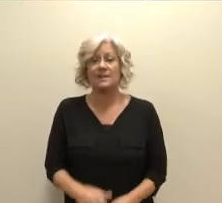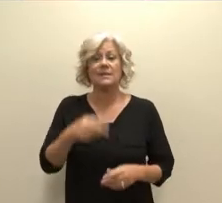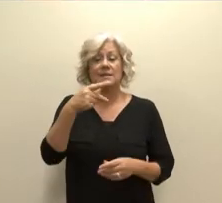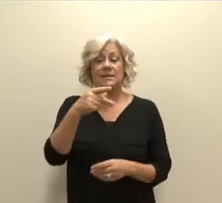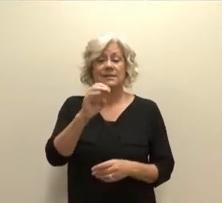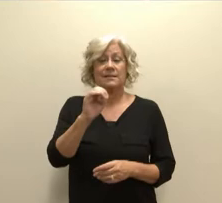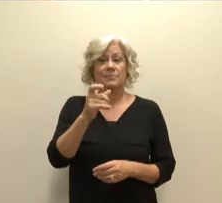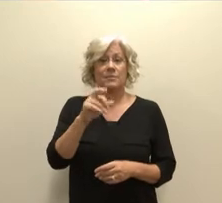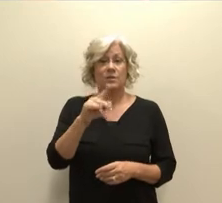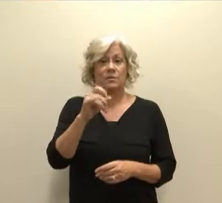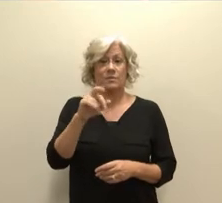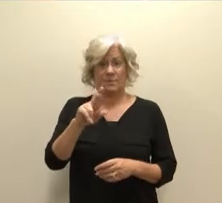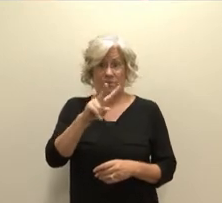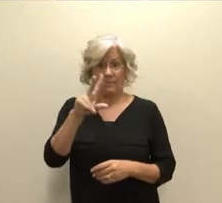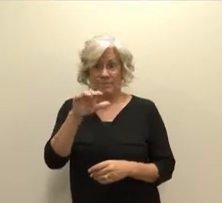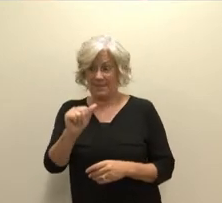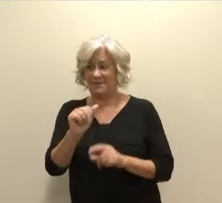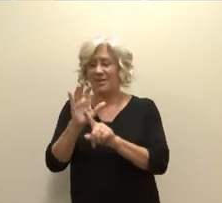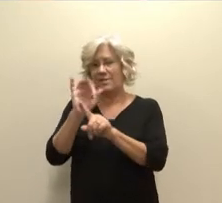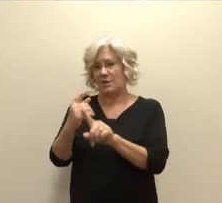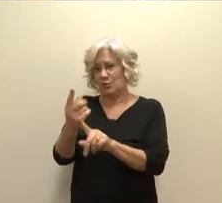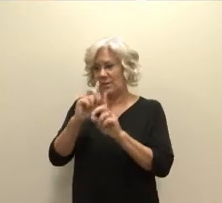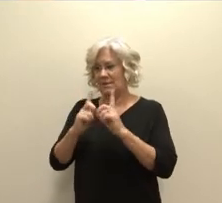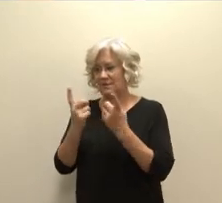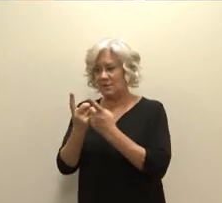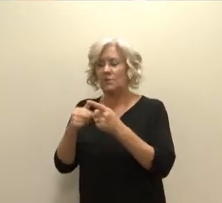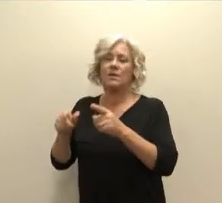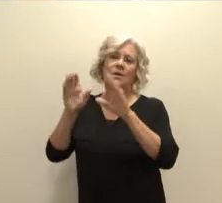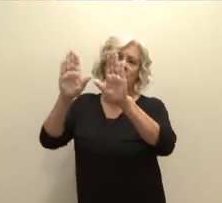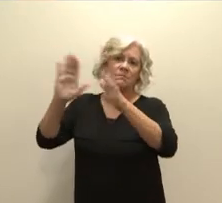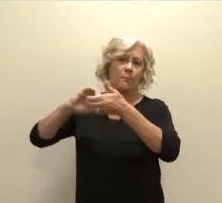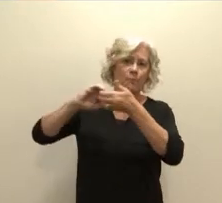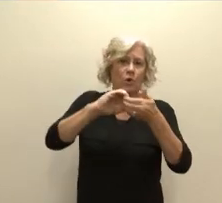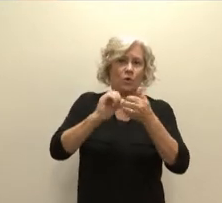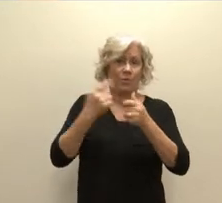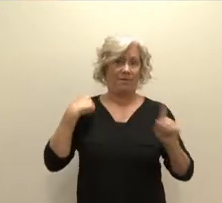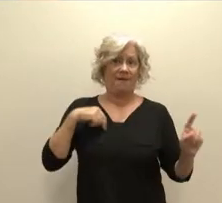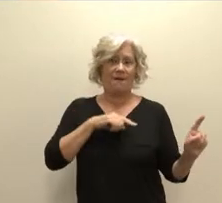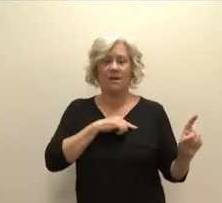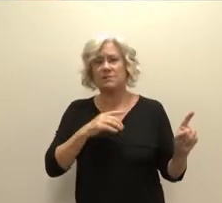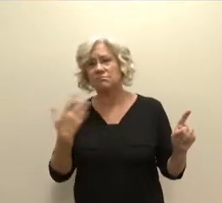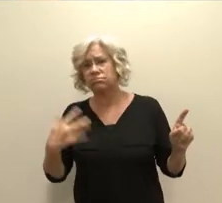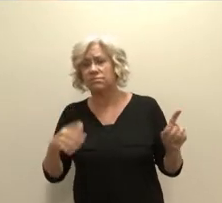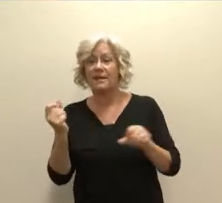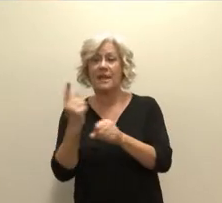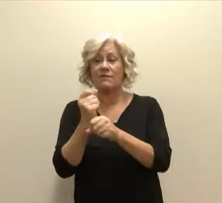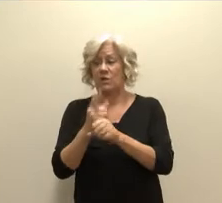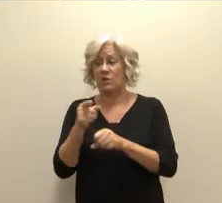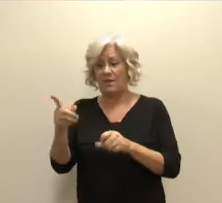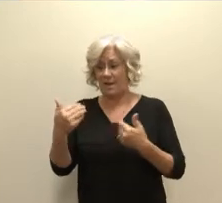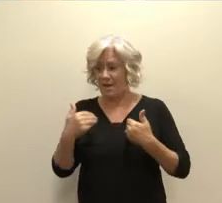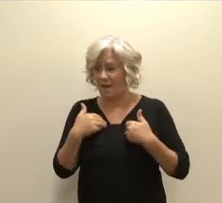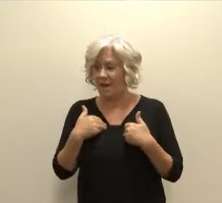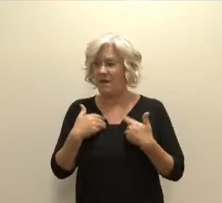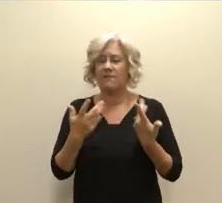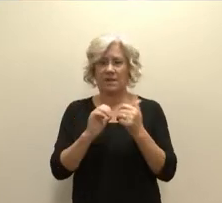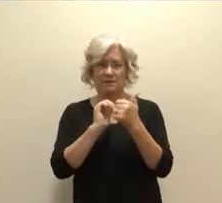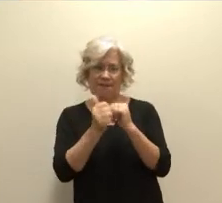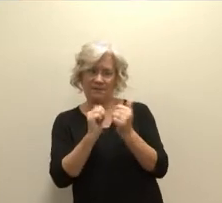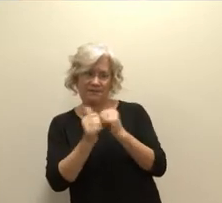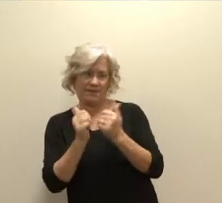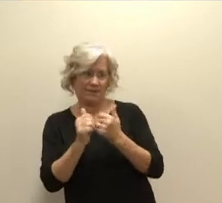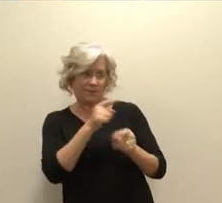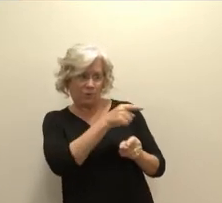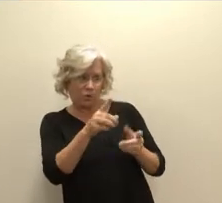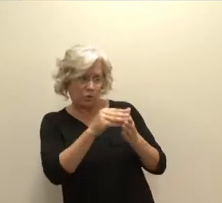Peter Piper Pizza is one of the district's outstanding partners, and each year the pizza chain holds an annual contest for